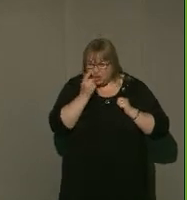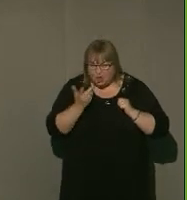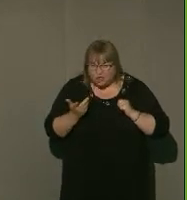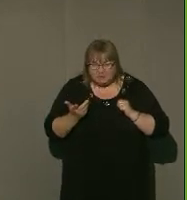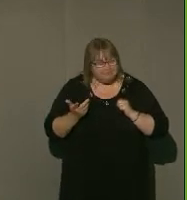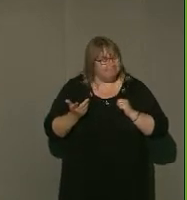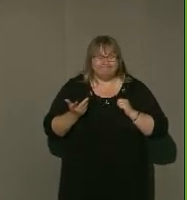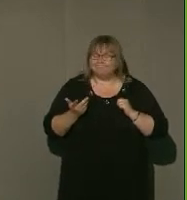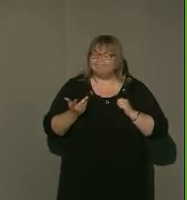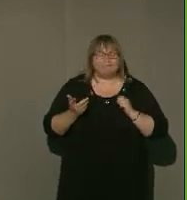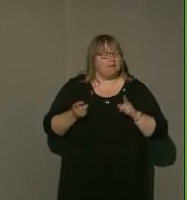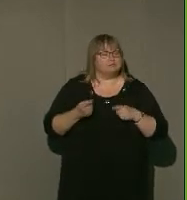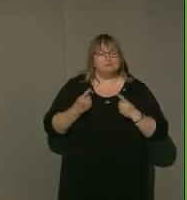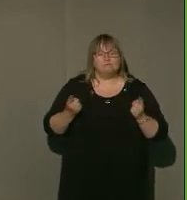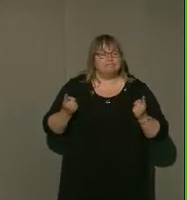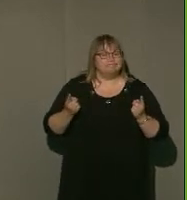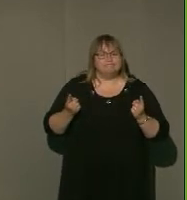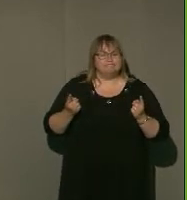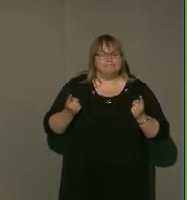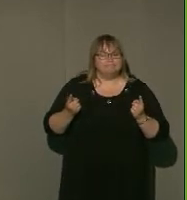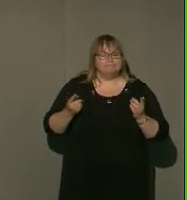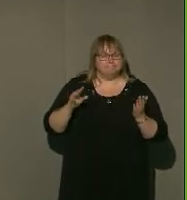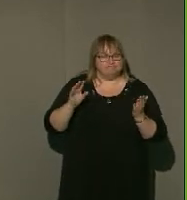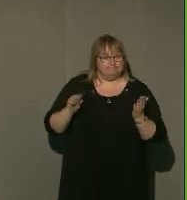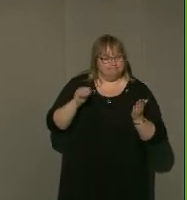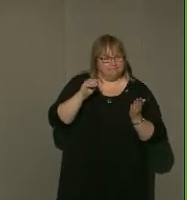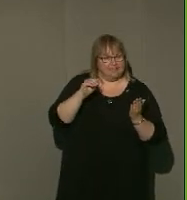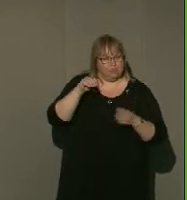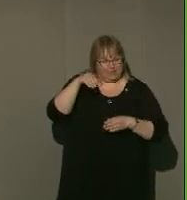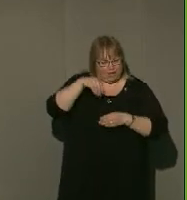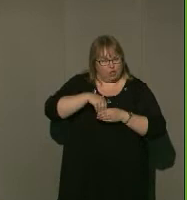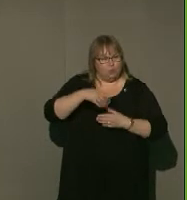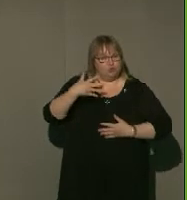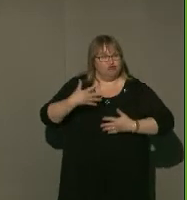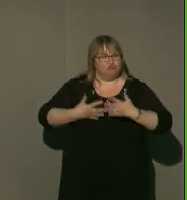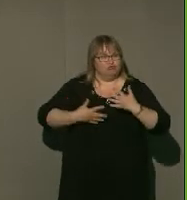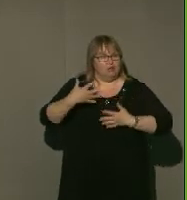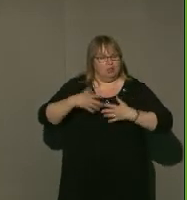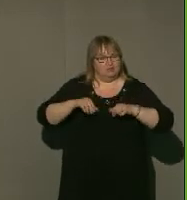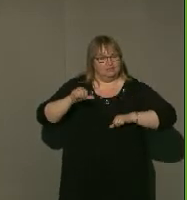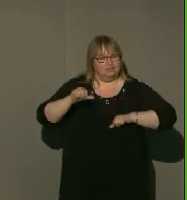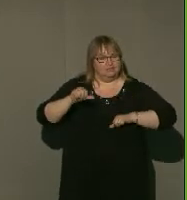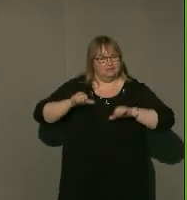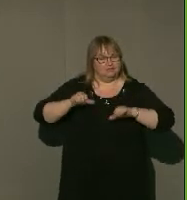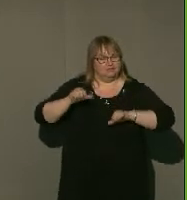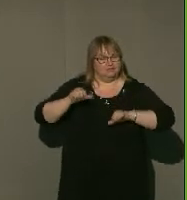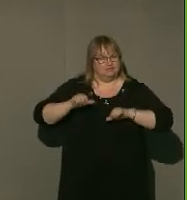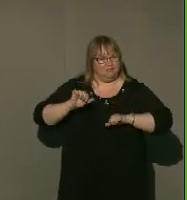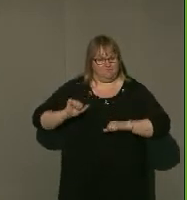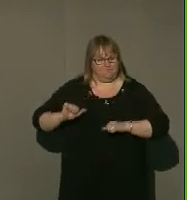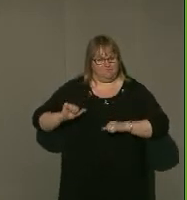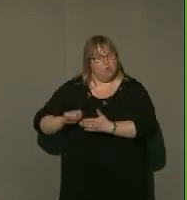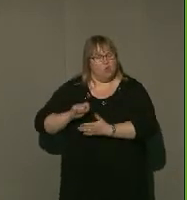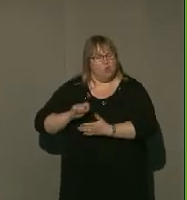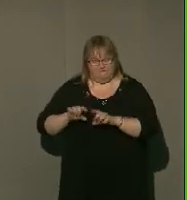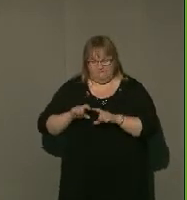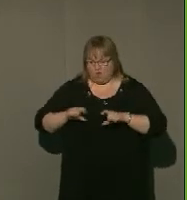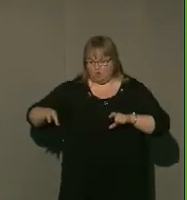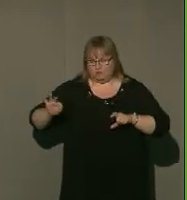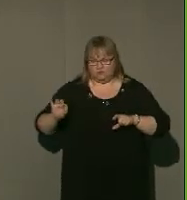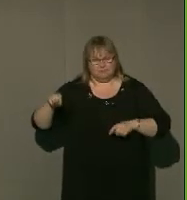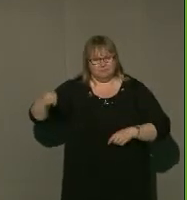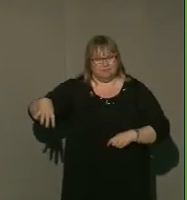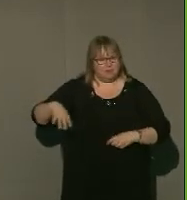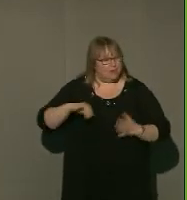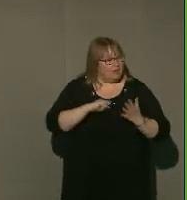says to include the result of this vote, but I think SOC are